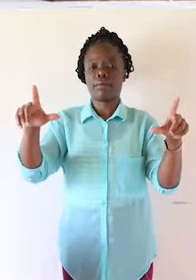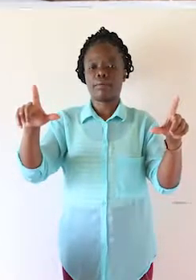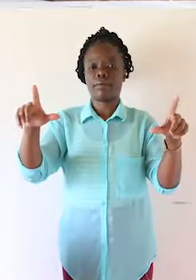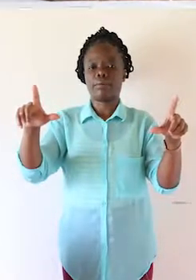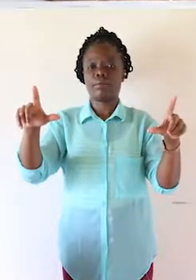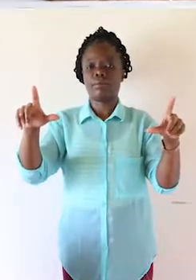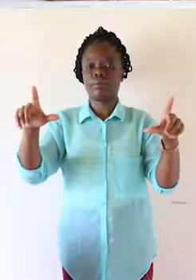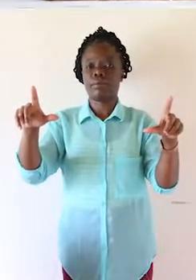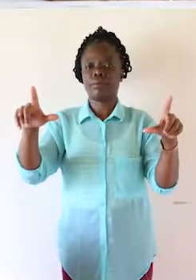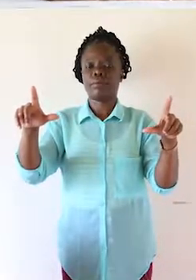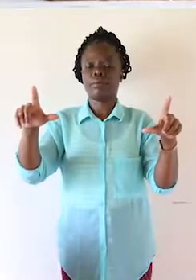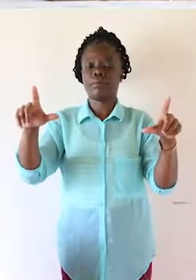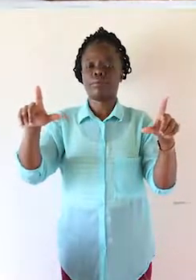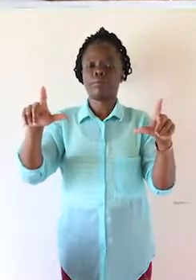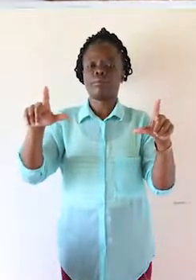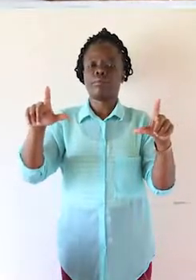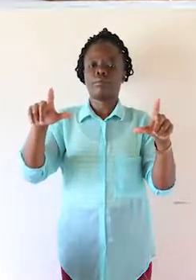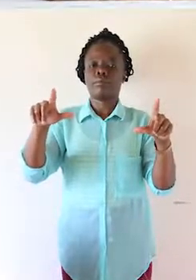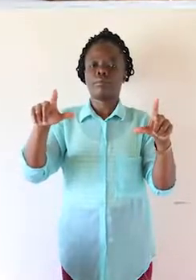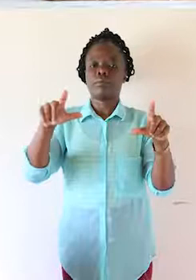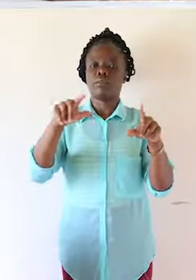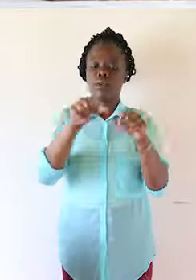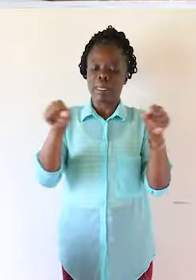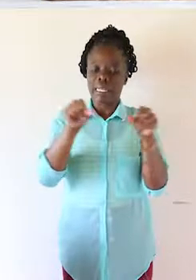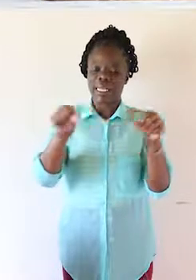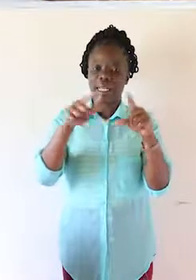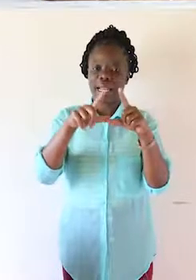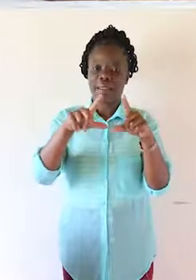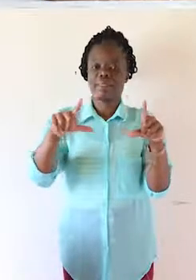Yes. Good.